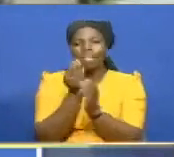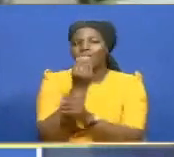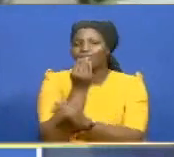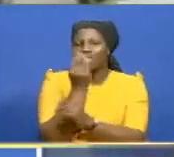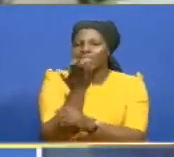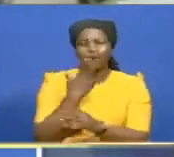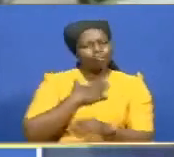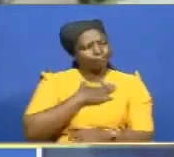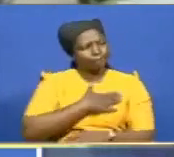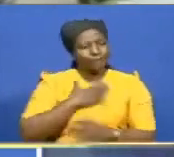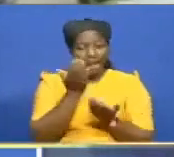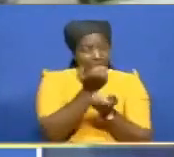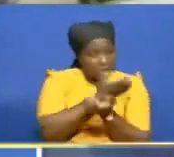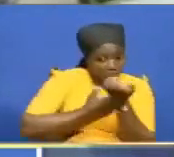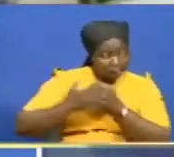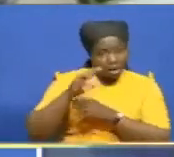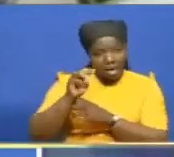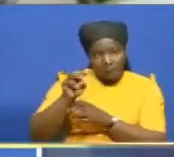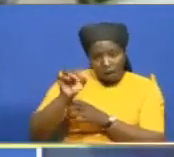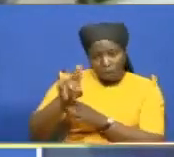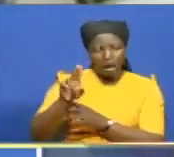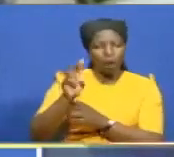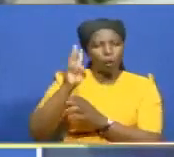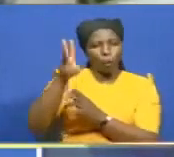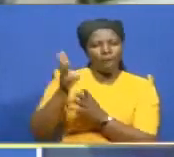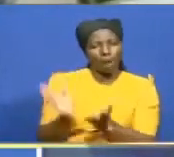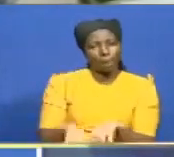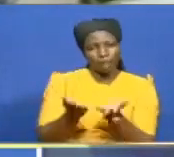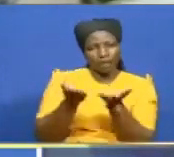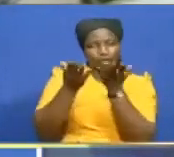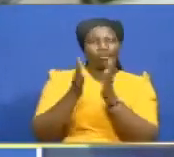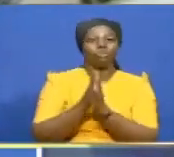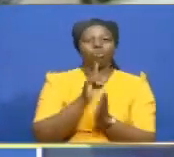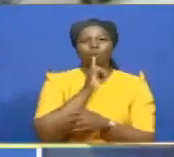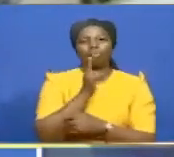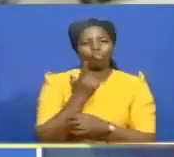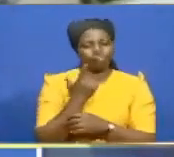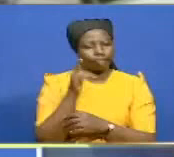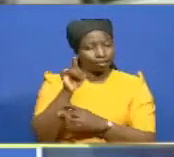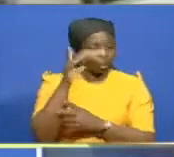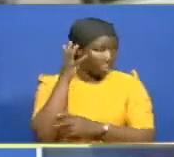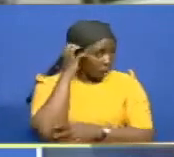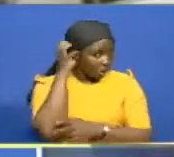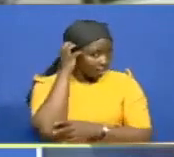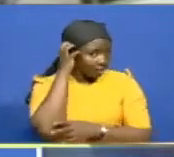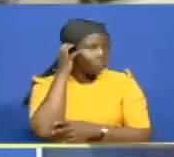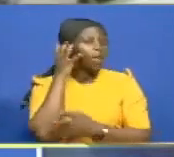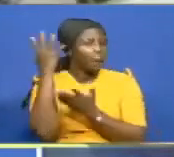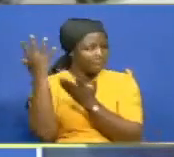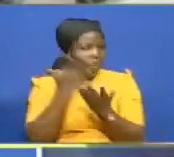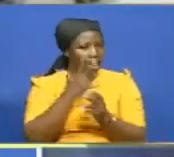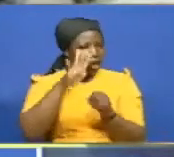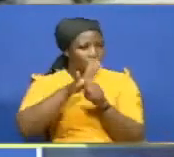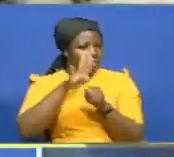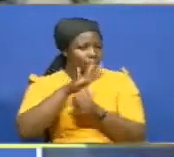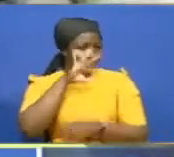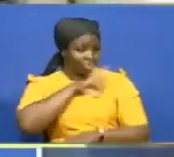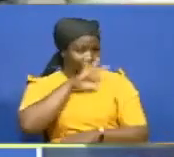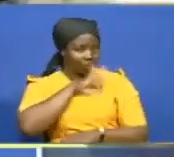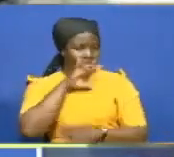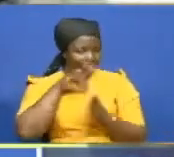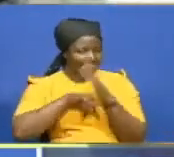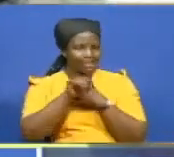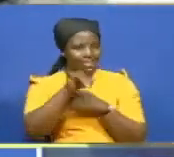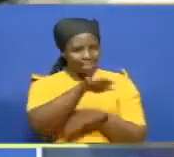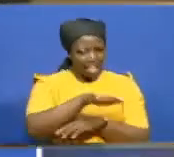hivyo economy ya MAUA pia itaimarika. Kwa hivyo hii college italete manufaa kubwa sana katika